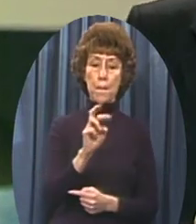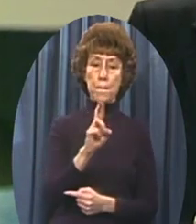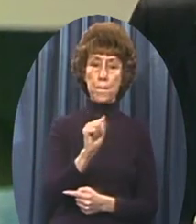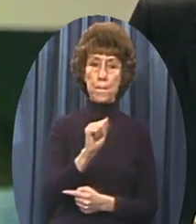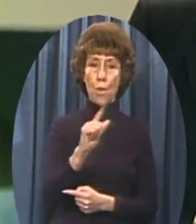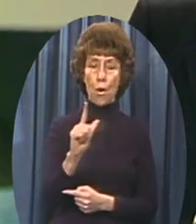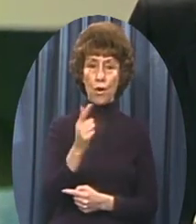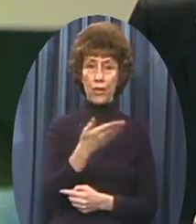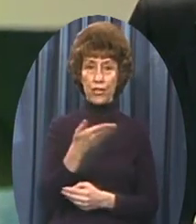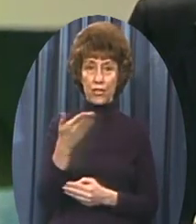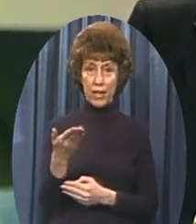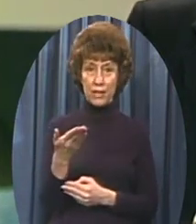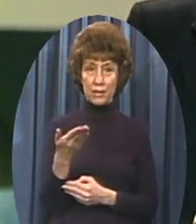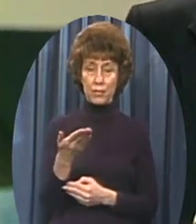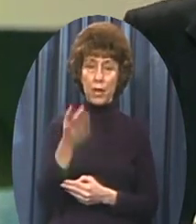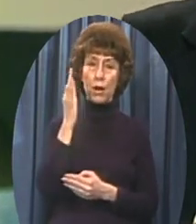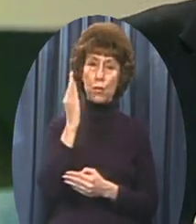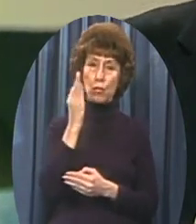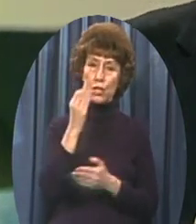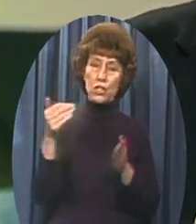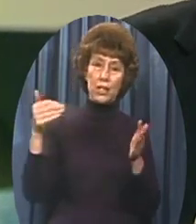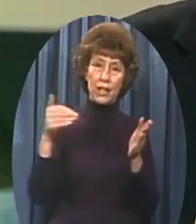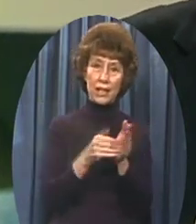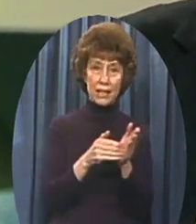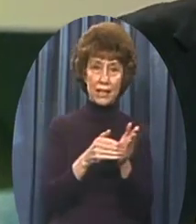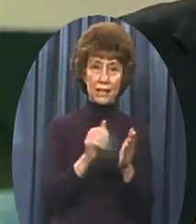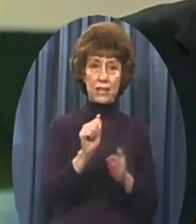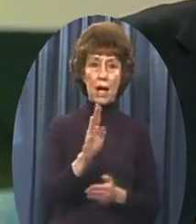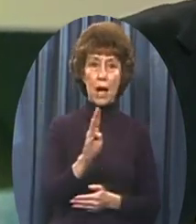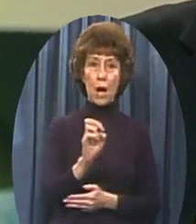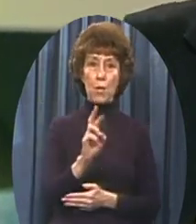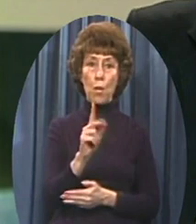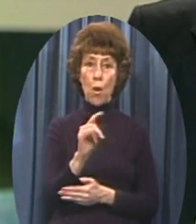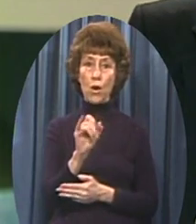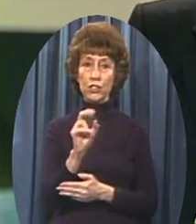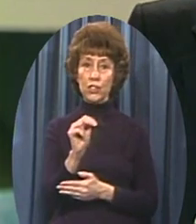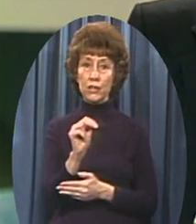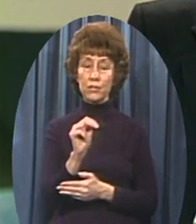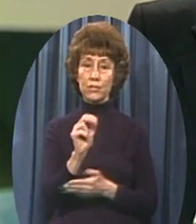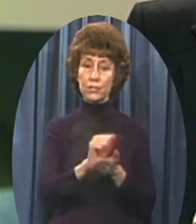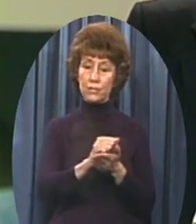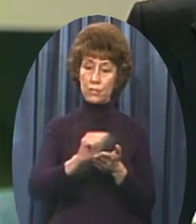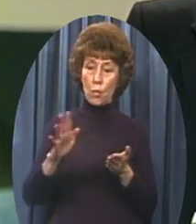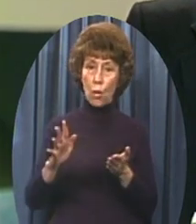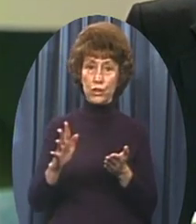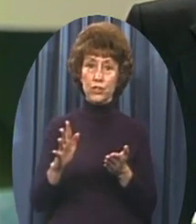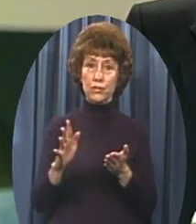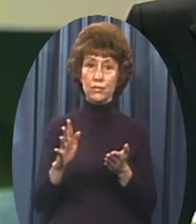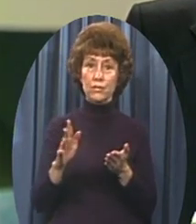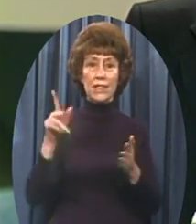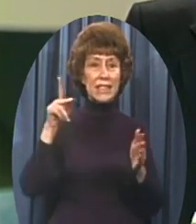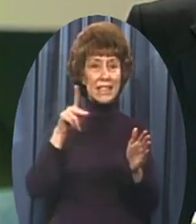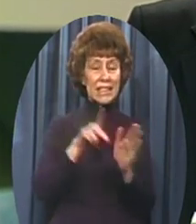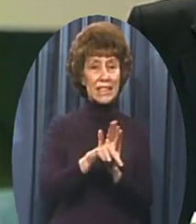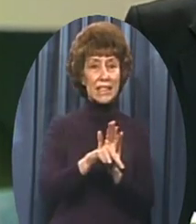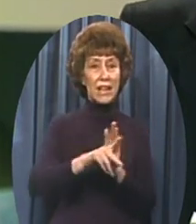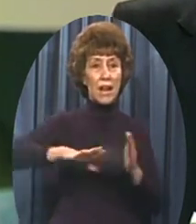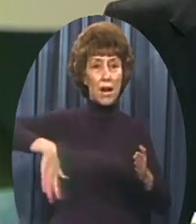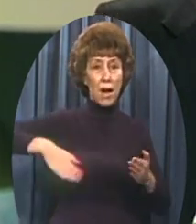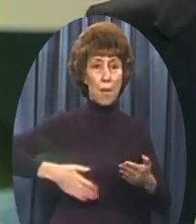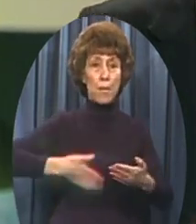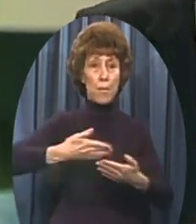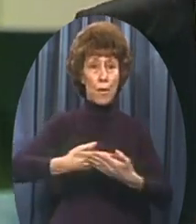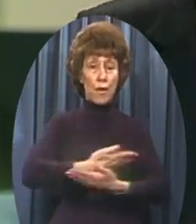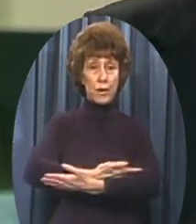to represent unborn babies who by the millions are being slaughtered in our country legally. They call it abortion. That's not a